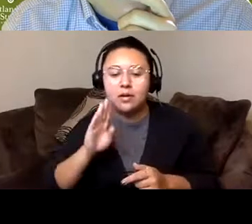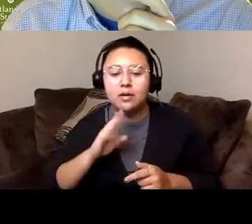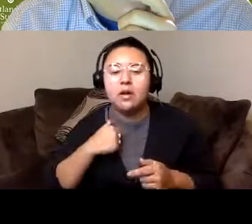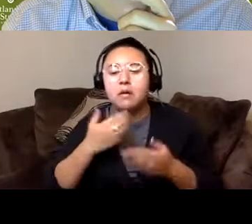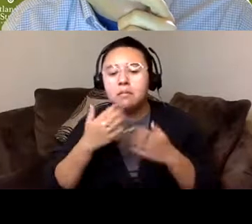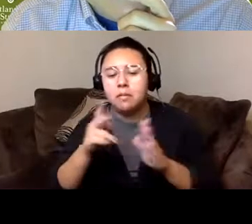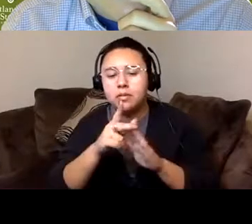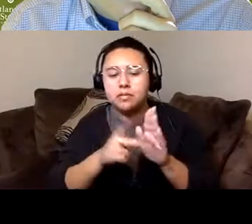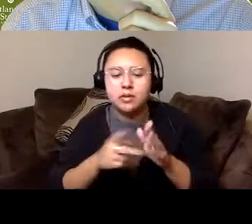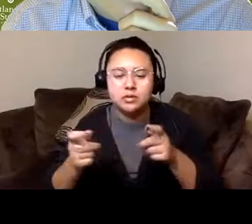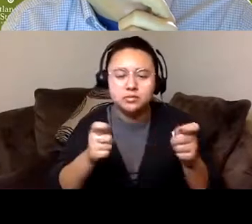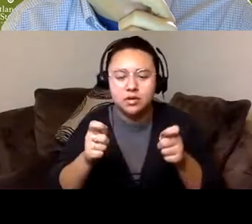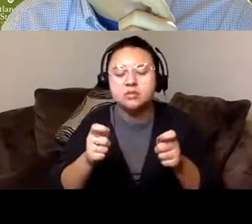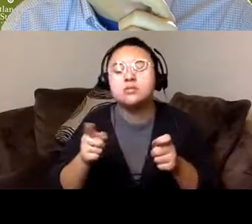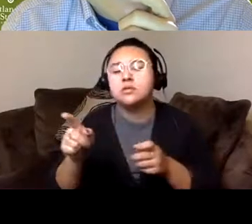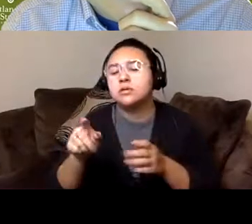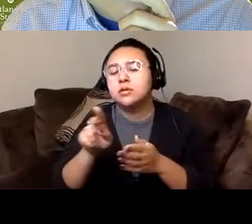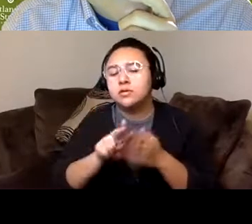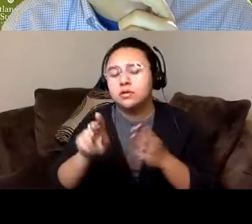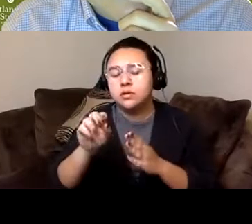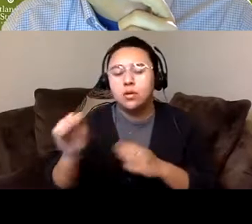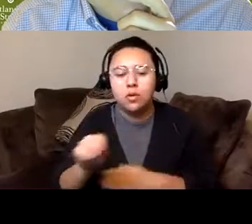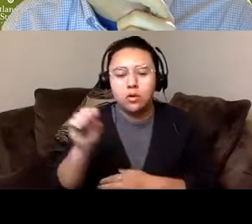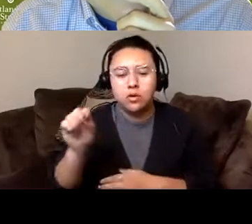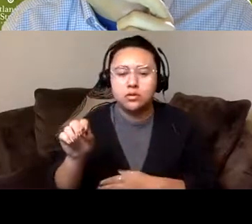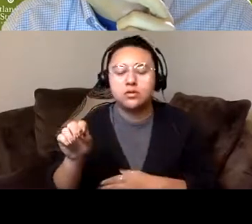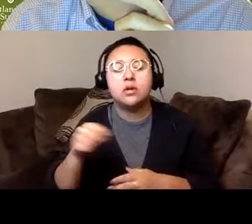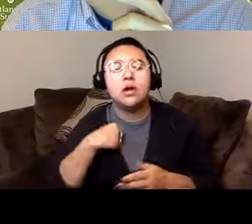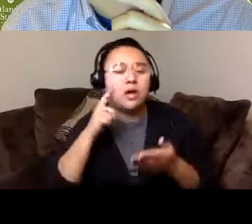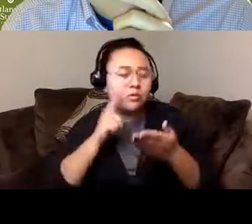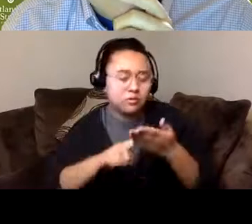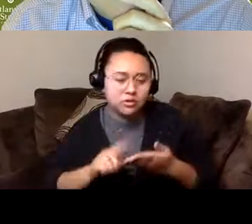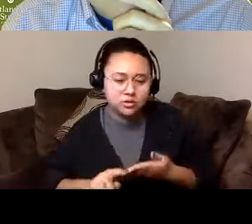University of Oregon. I research transportation equity, shared mobility, and travel behavior.